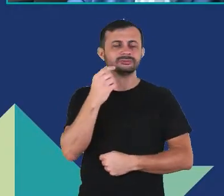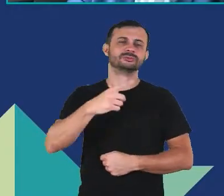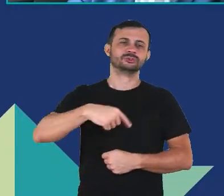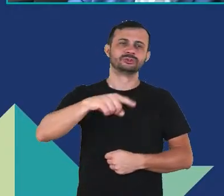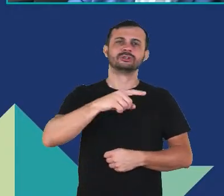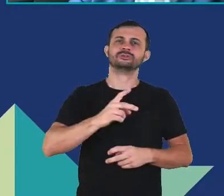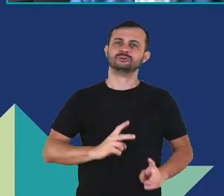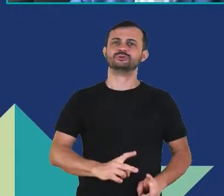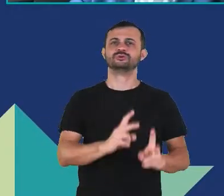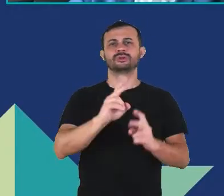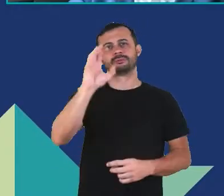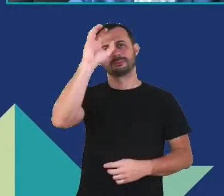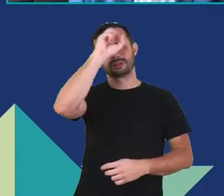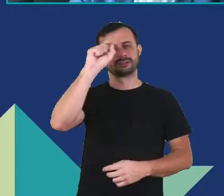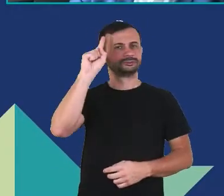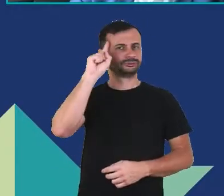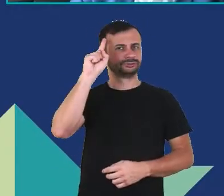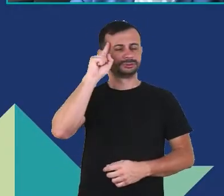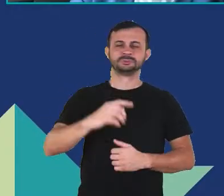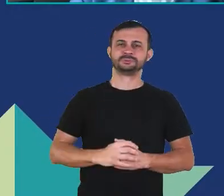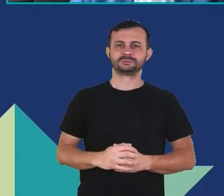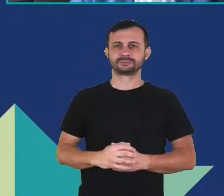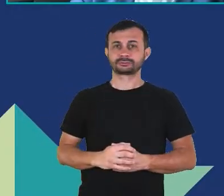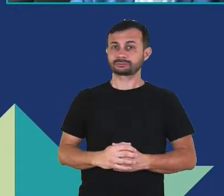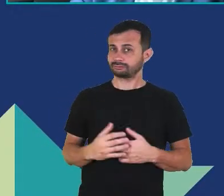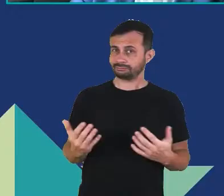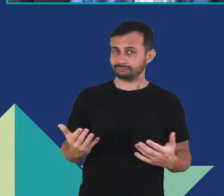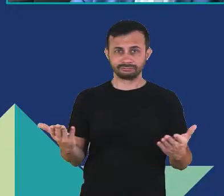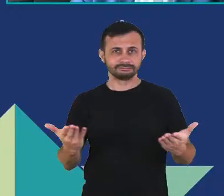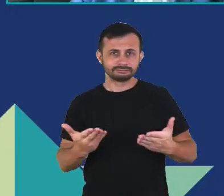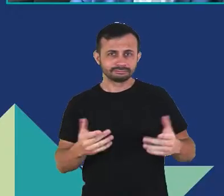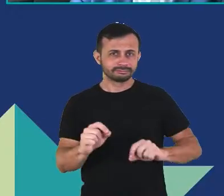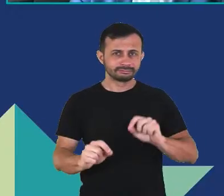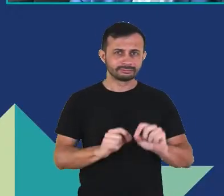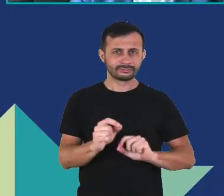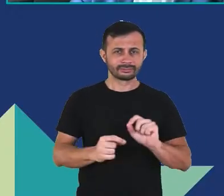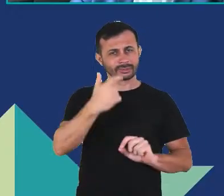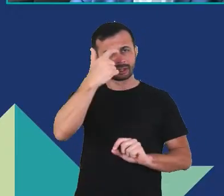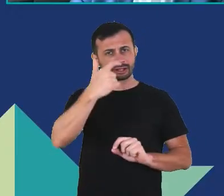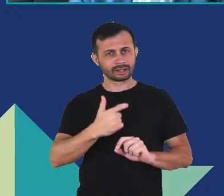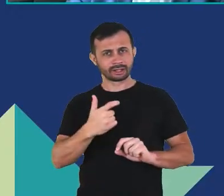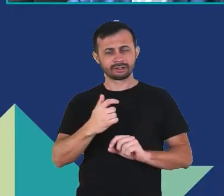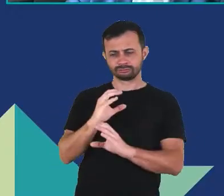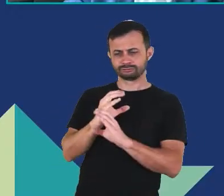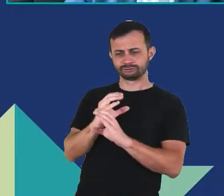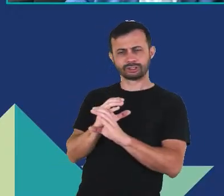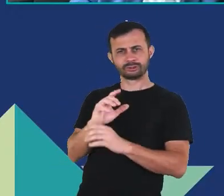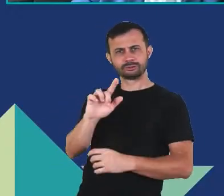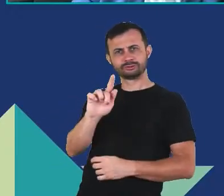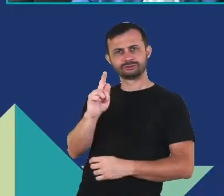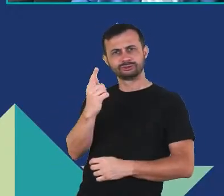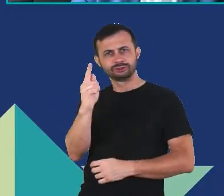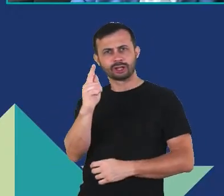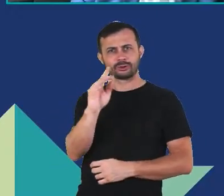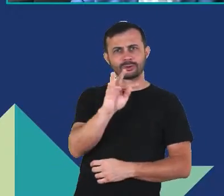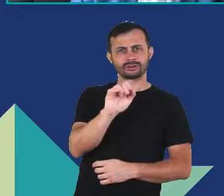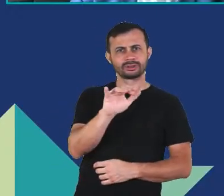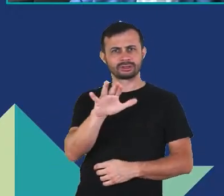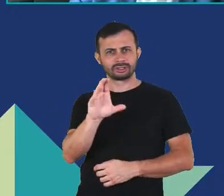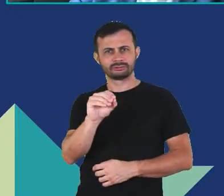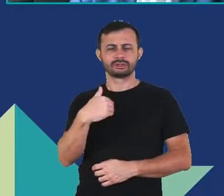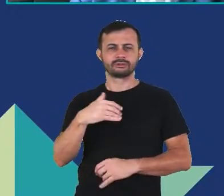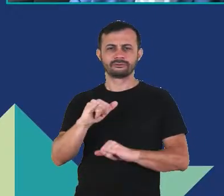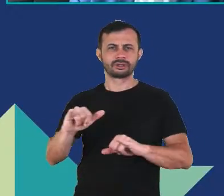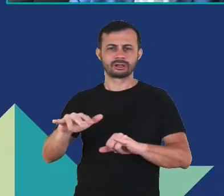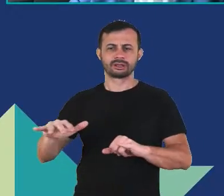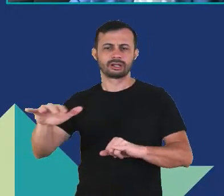today, myself, a geotech engineer, I'm not going to talk about geotech. We're going to talk